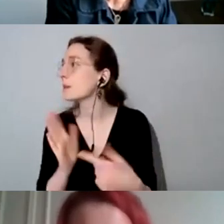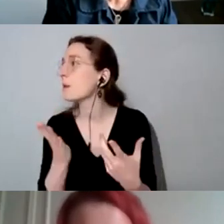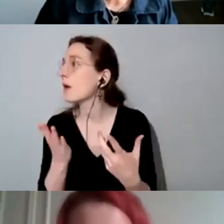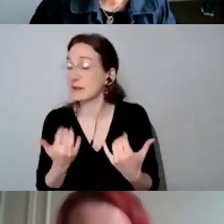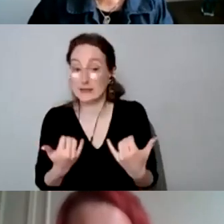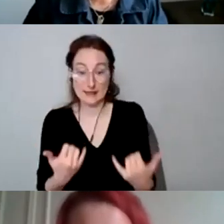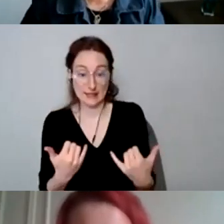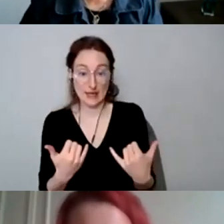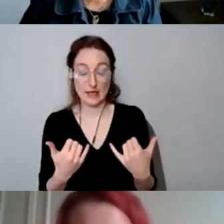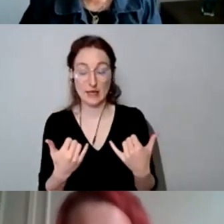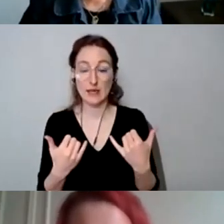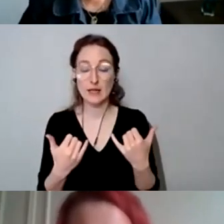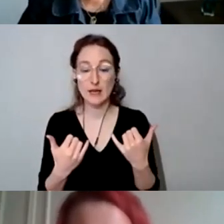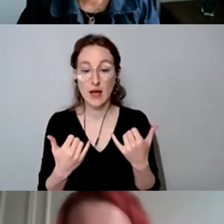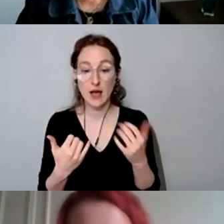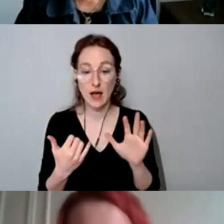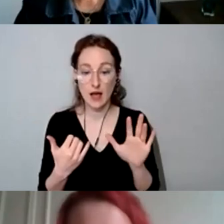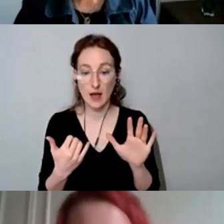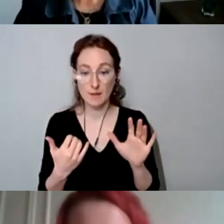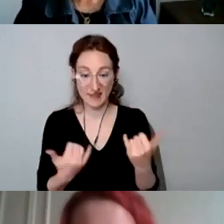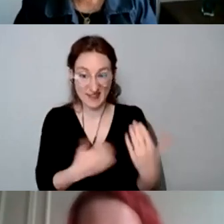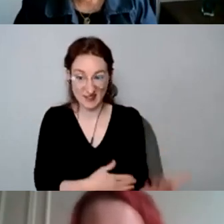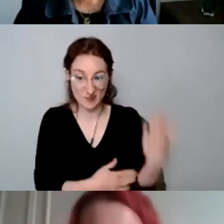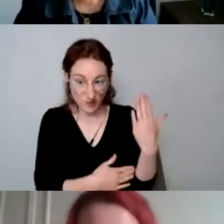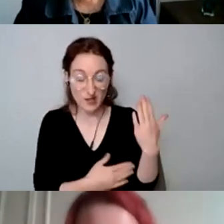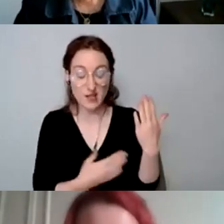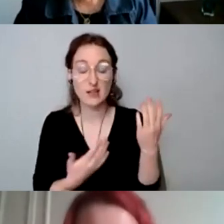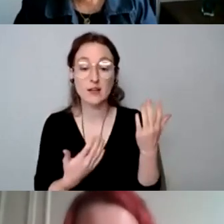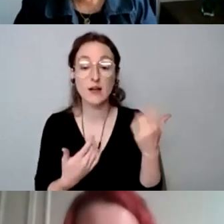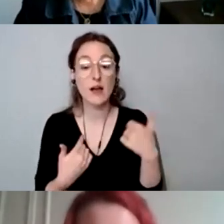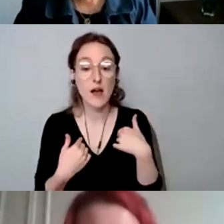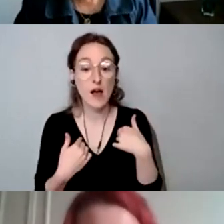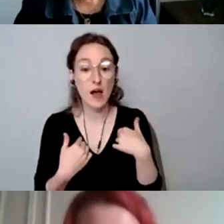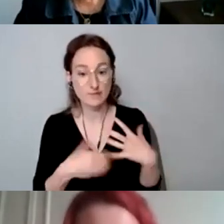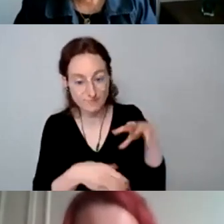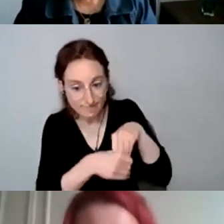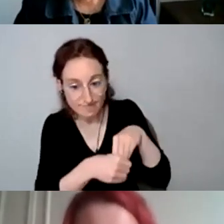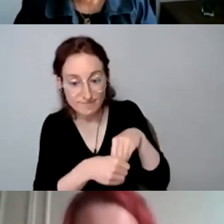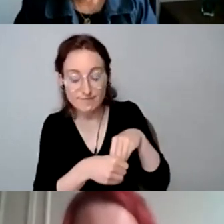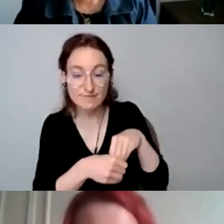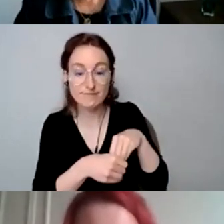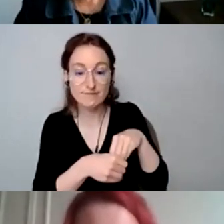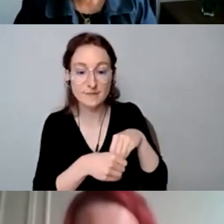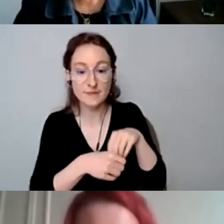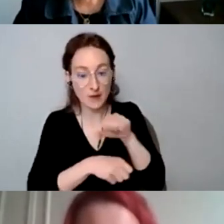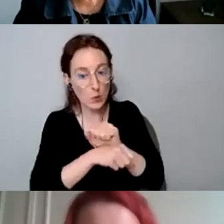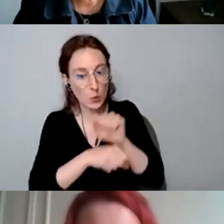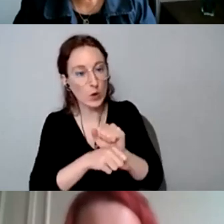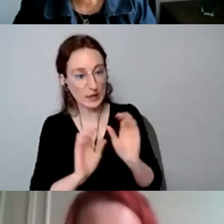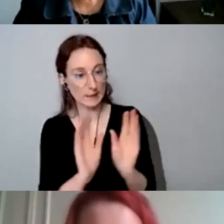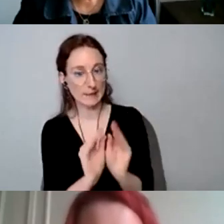today, this morning, I participated in a working meeting